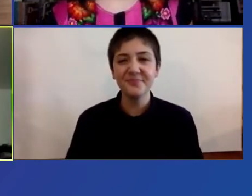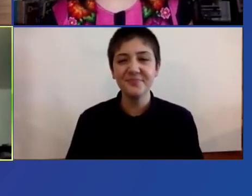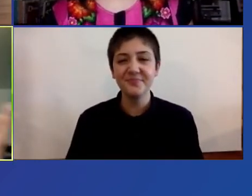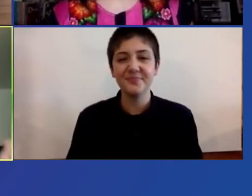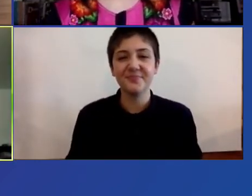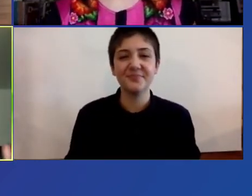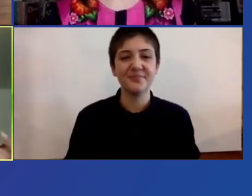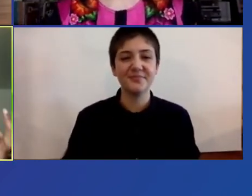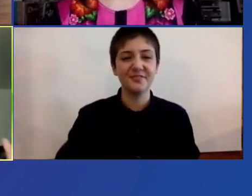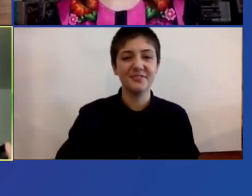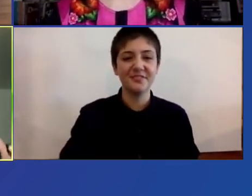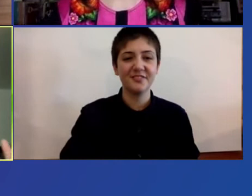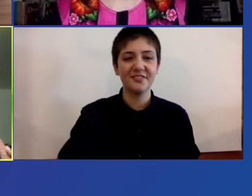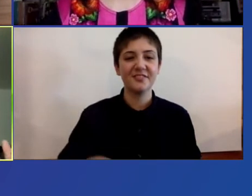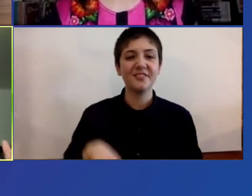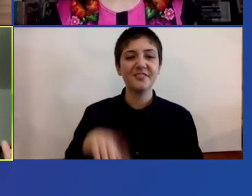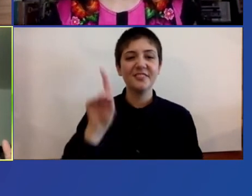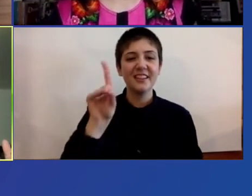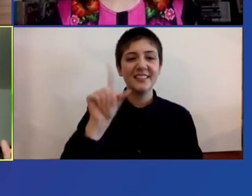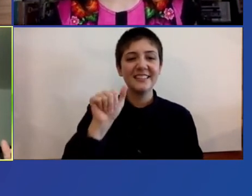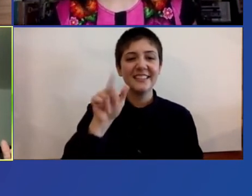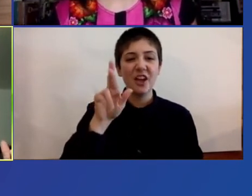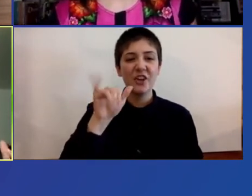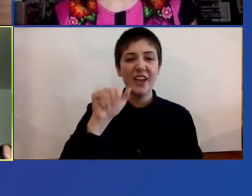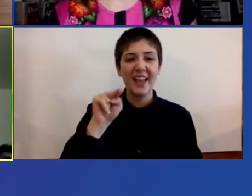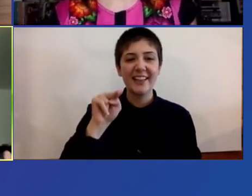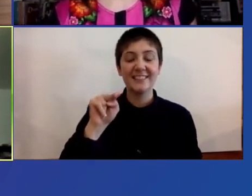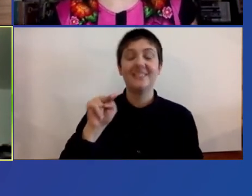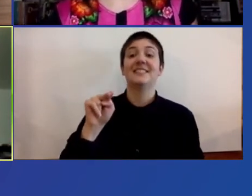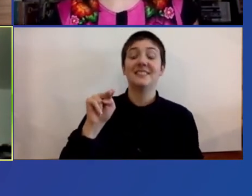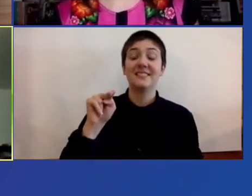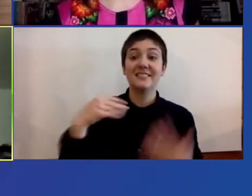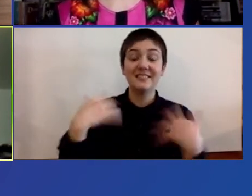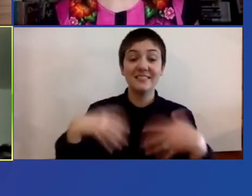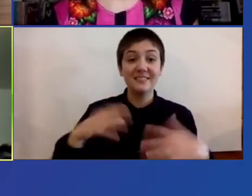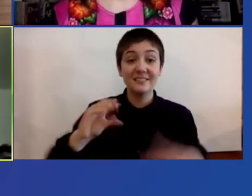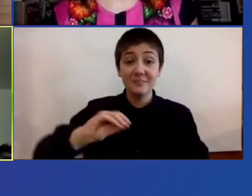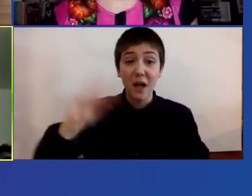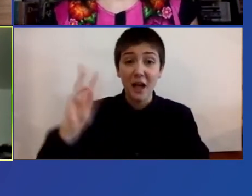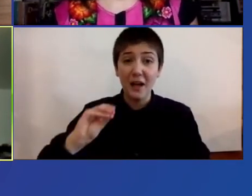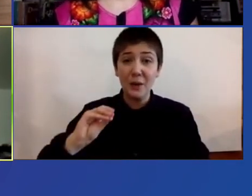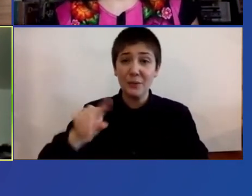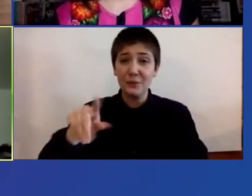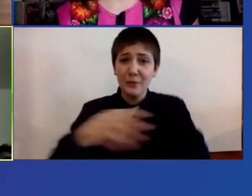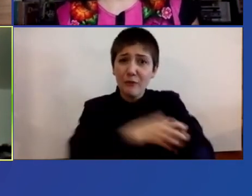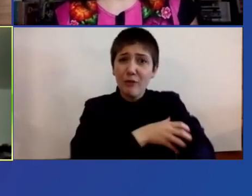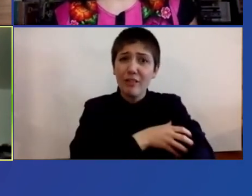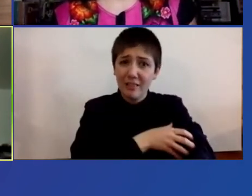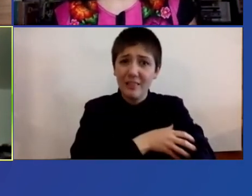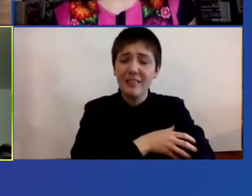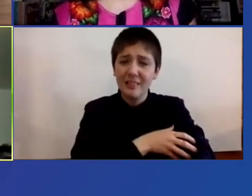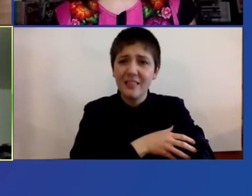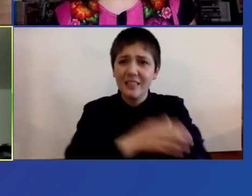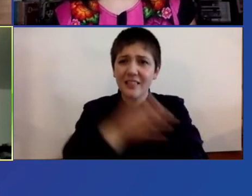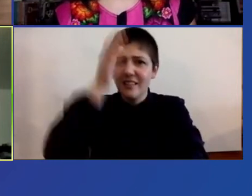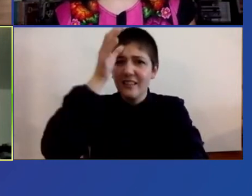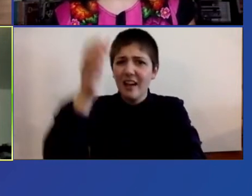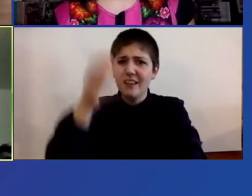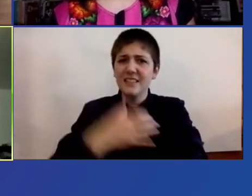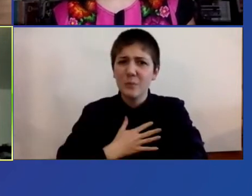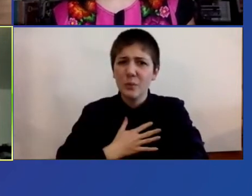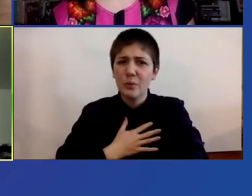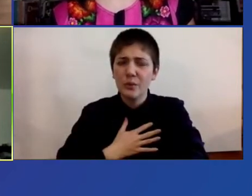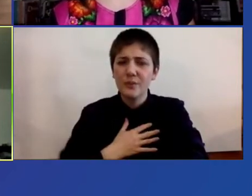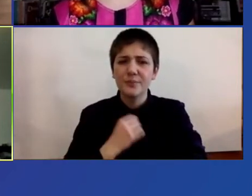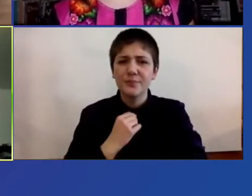Oh, wow. What a powerful idea. I think,